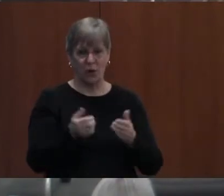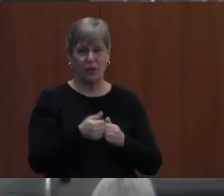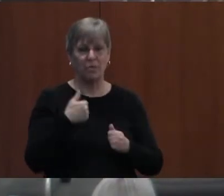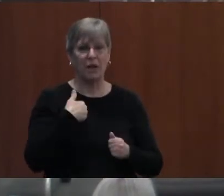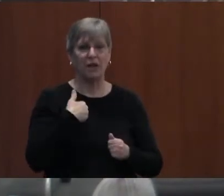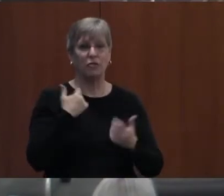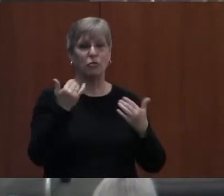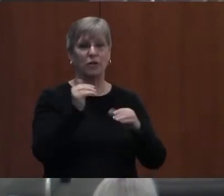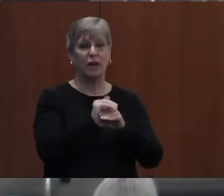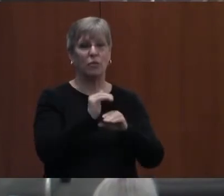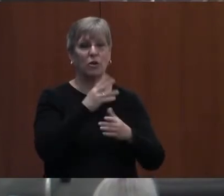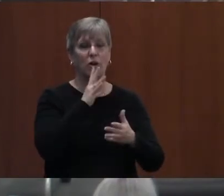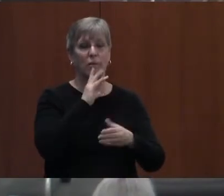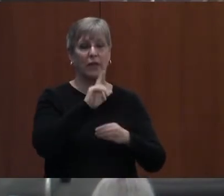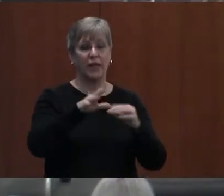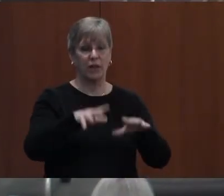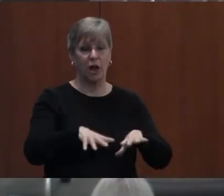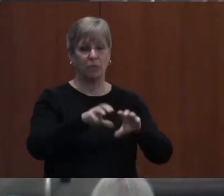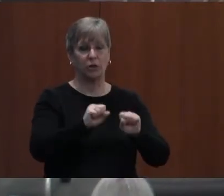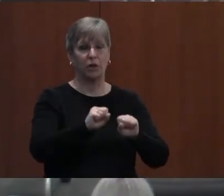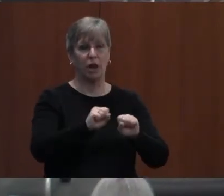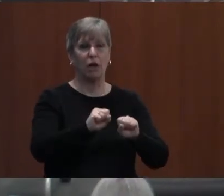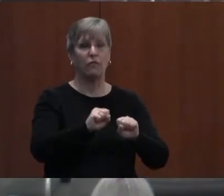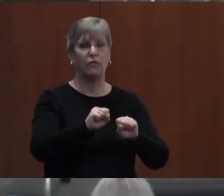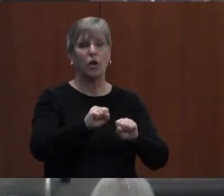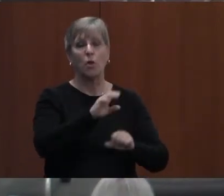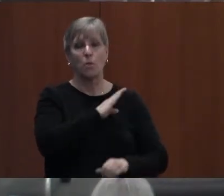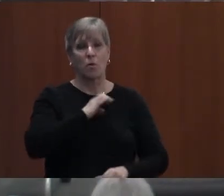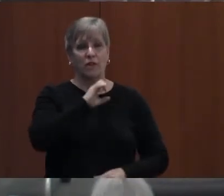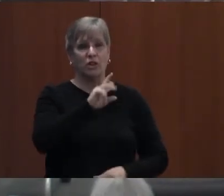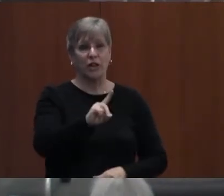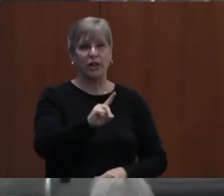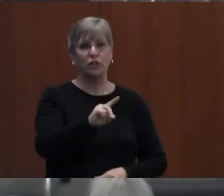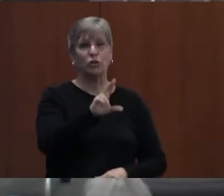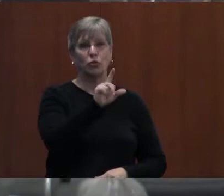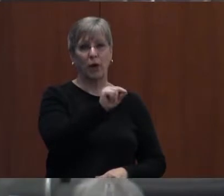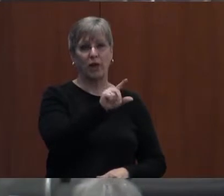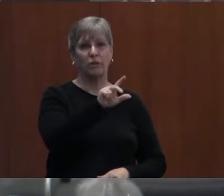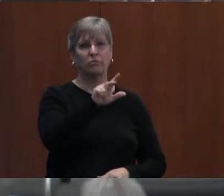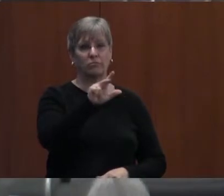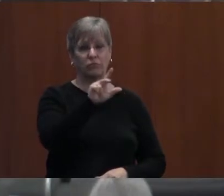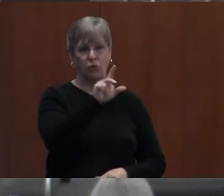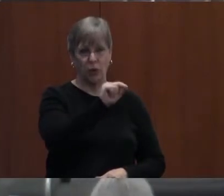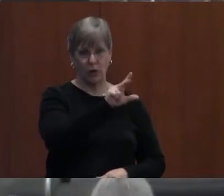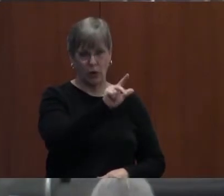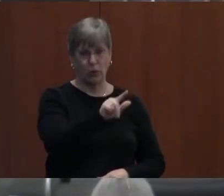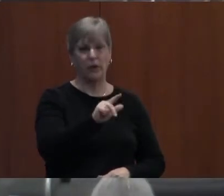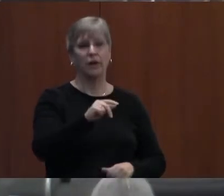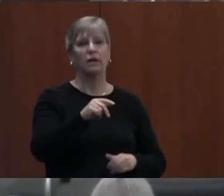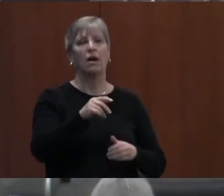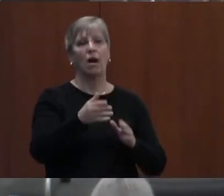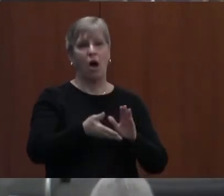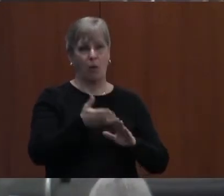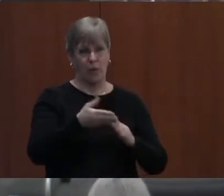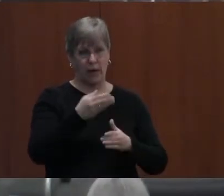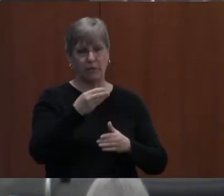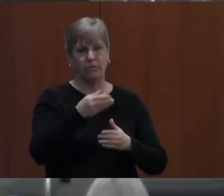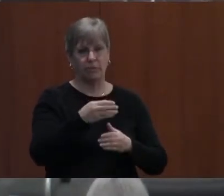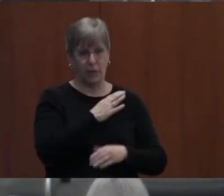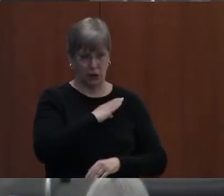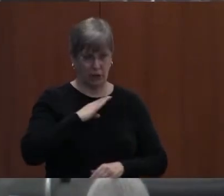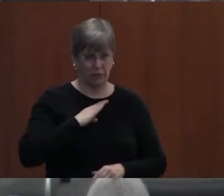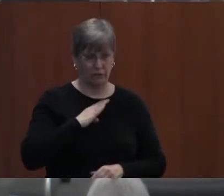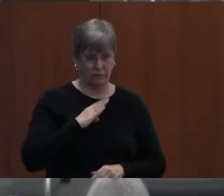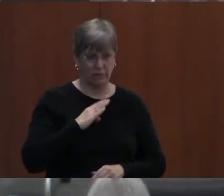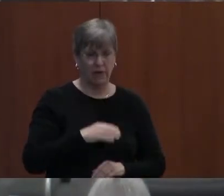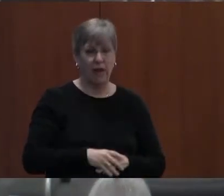the adoption of the Board of Education's FY23 general fund budget. By way of background, the board